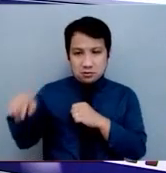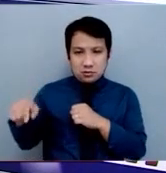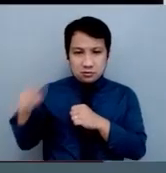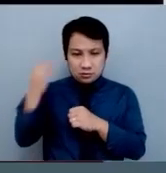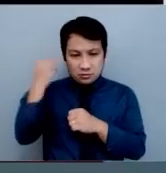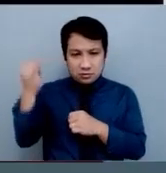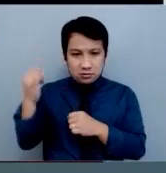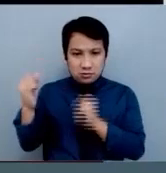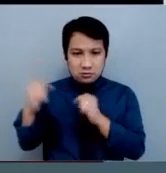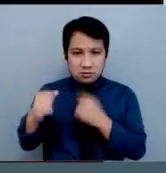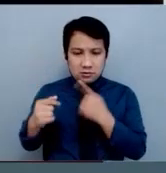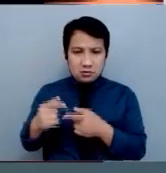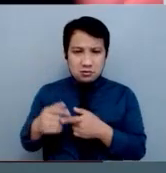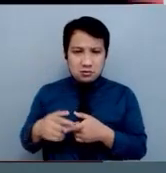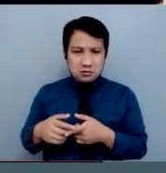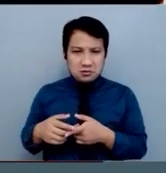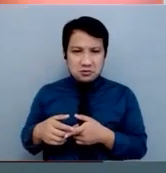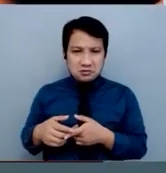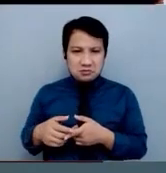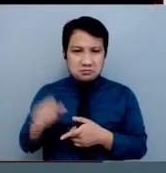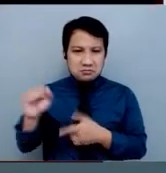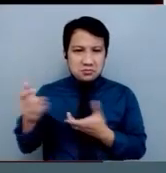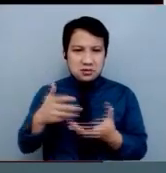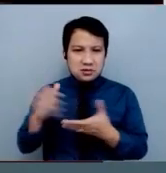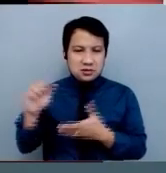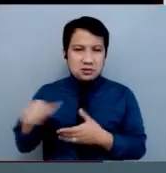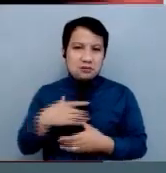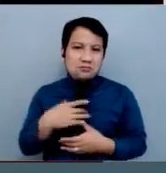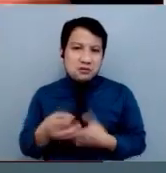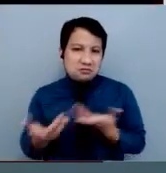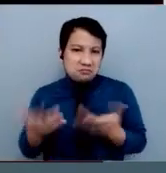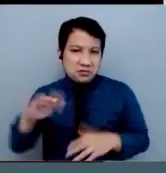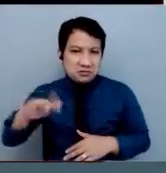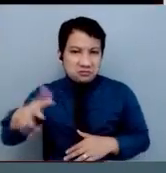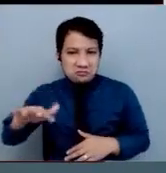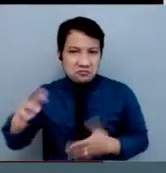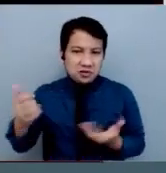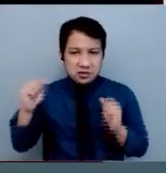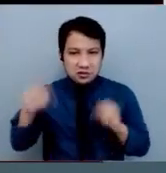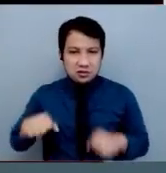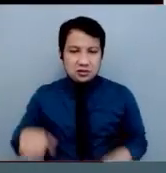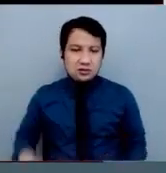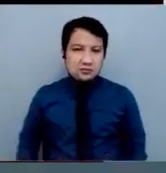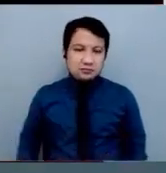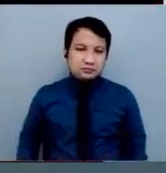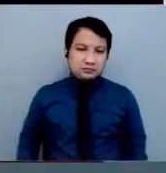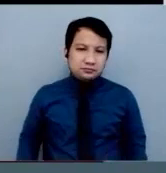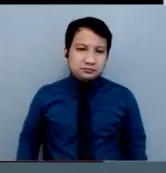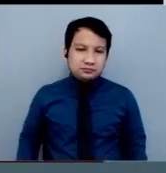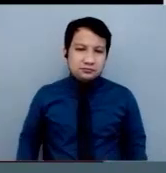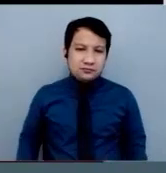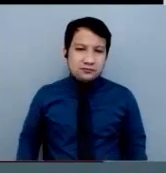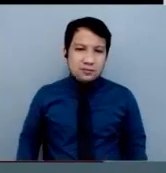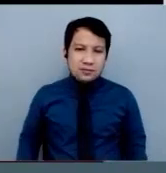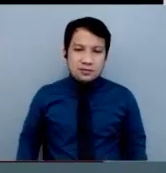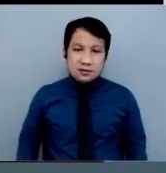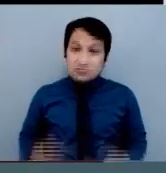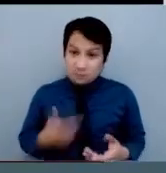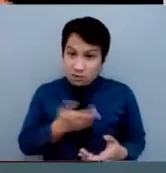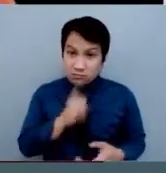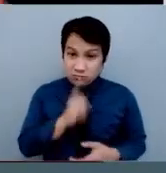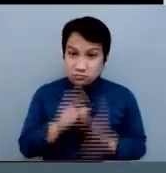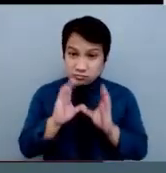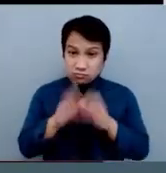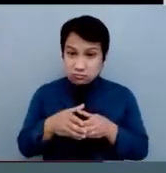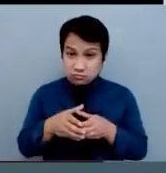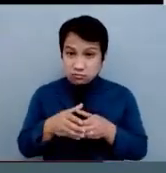Sir James Jimenez na likely daw na pwedeng mangyari yun. Mm-hmm. Kasi there are groups